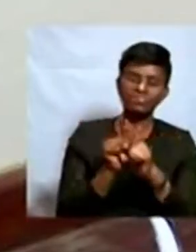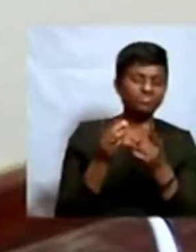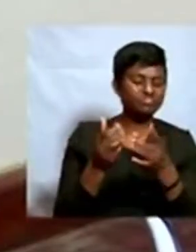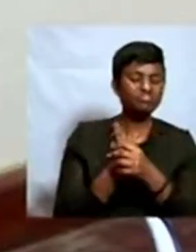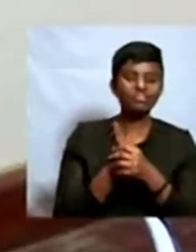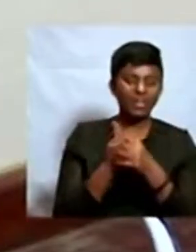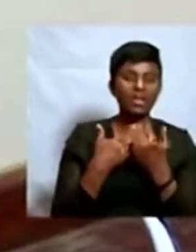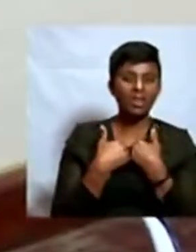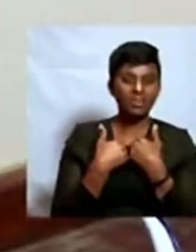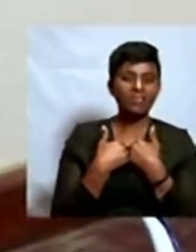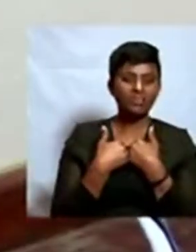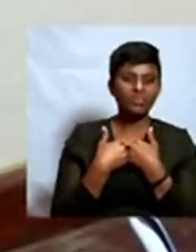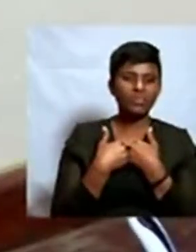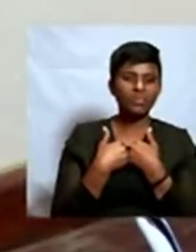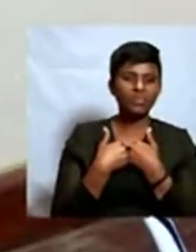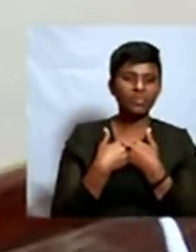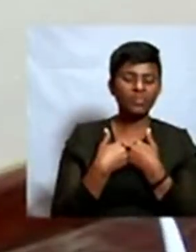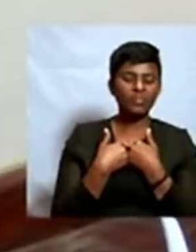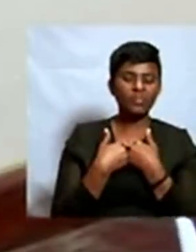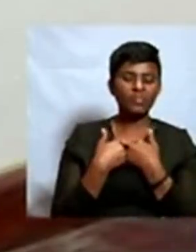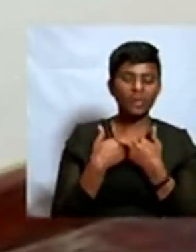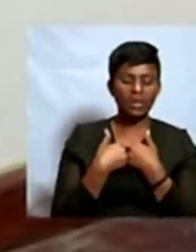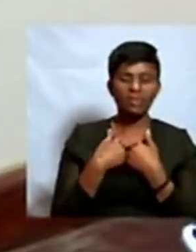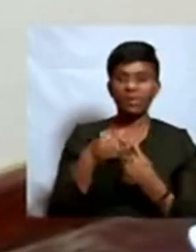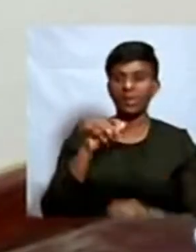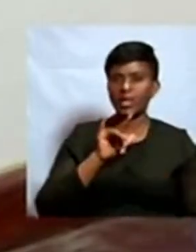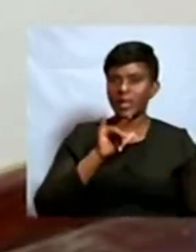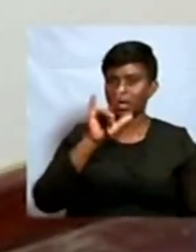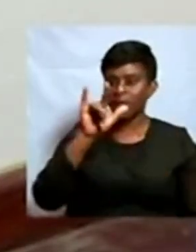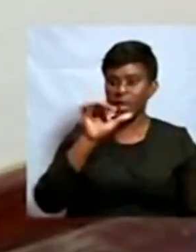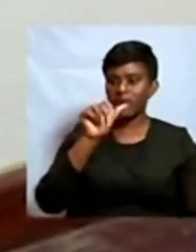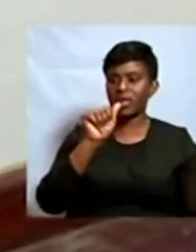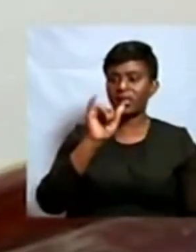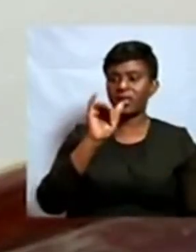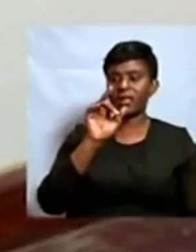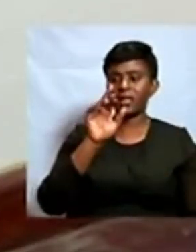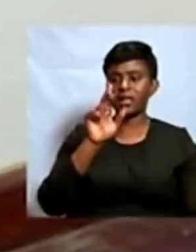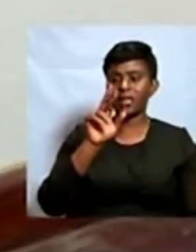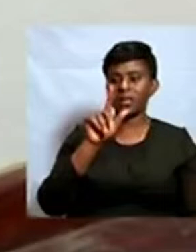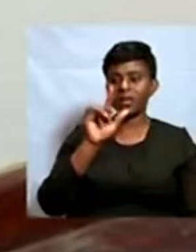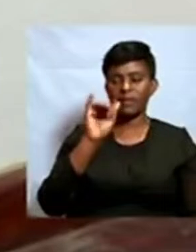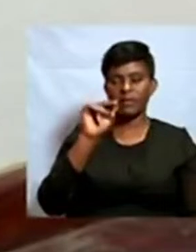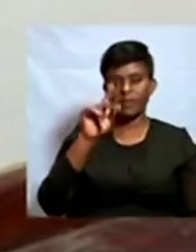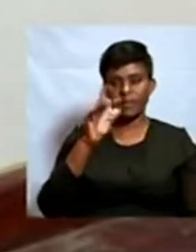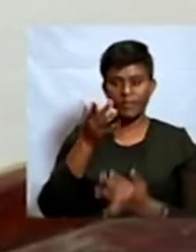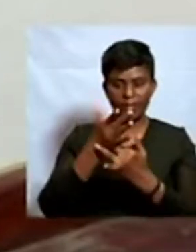is Airlink. So when you divide it, there is a traffic of annual of